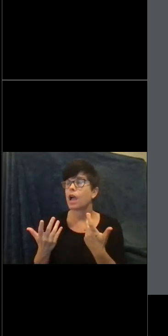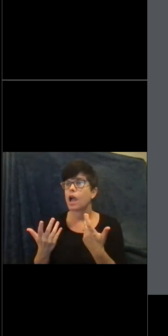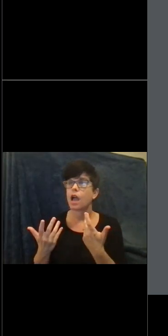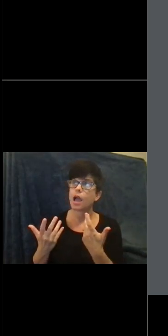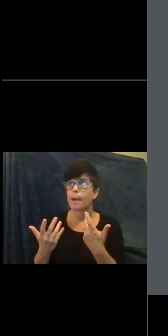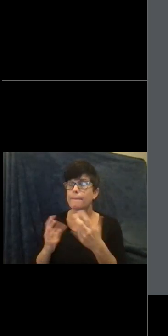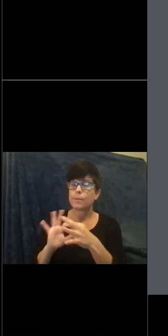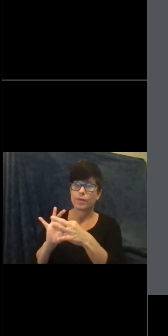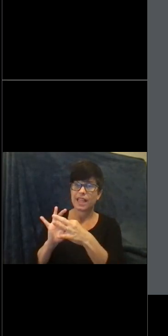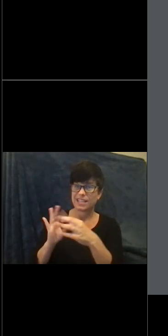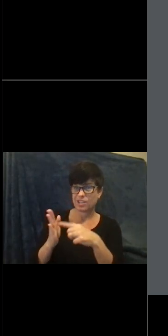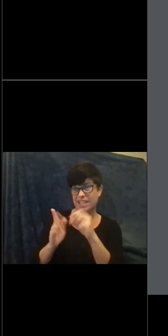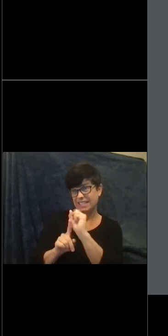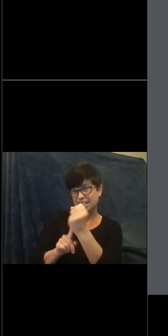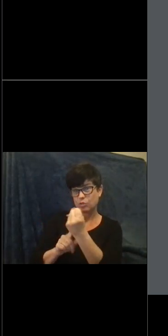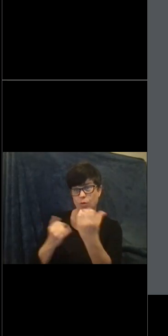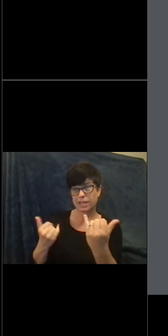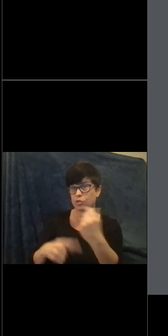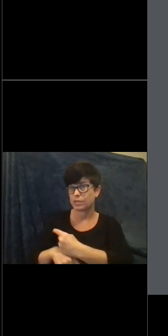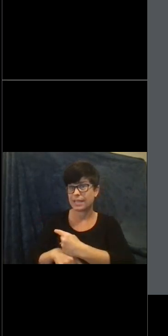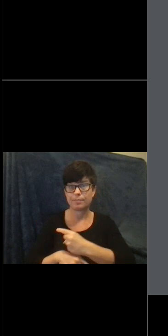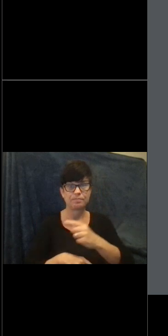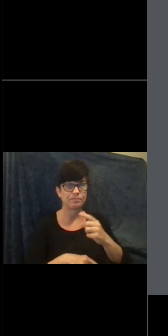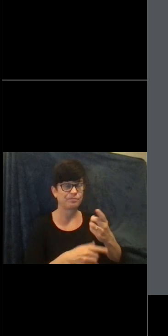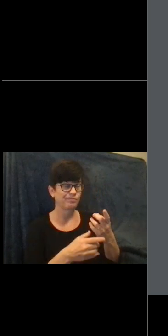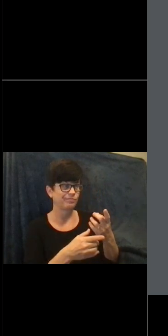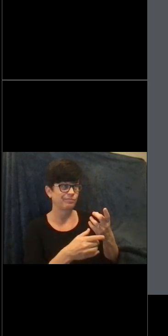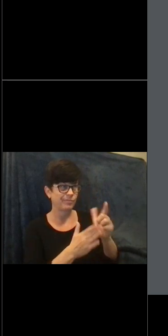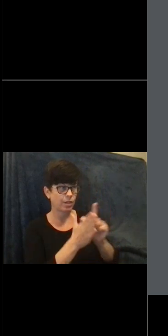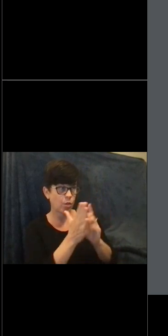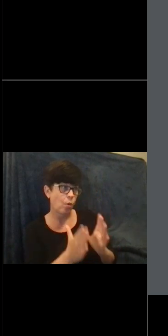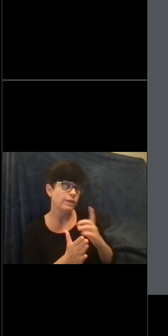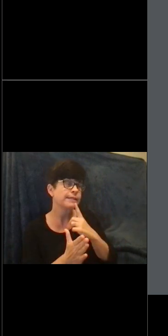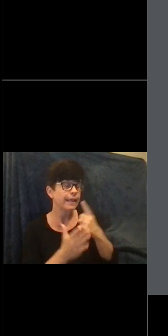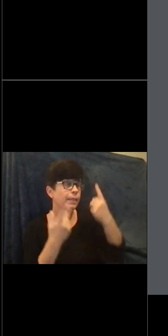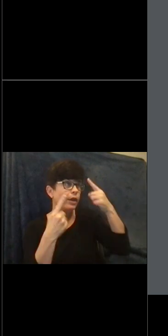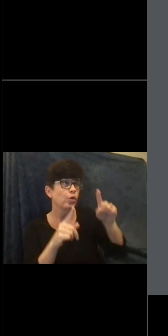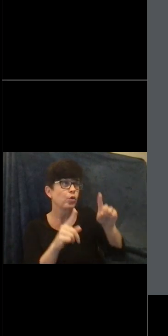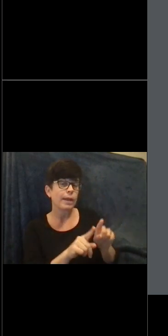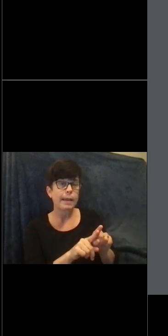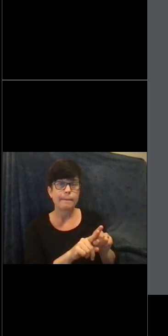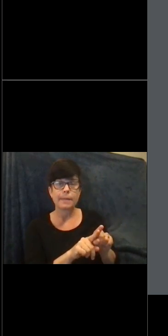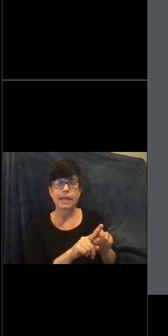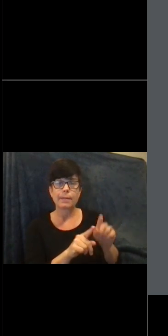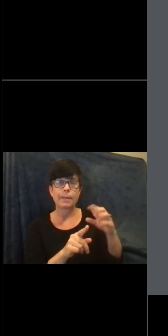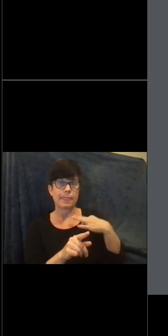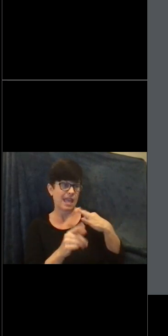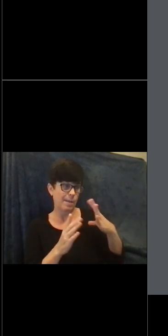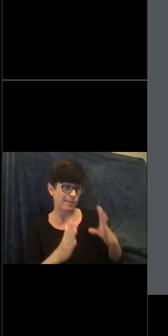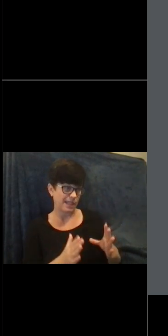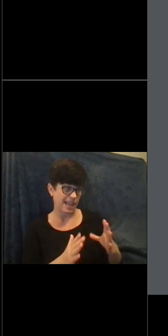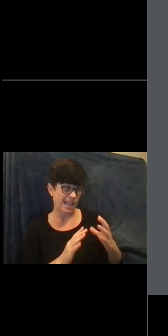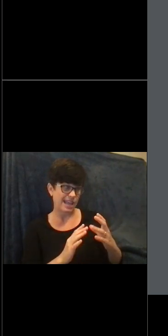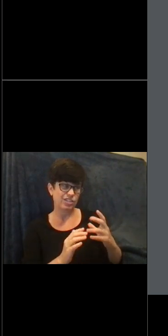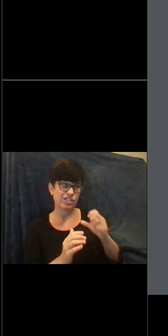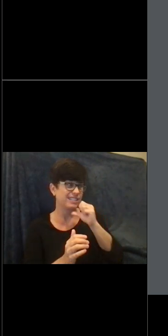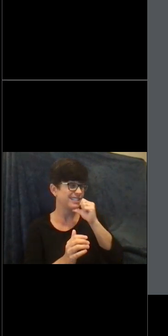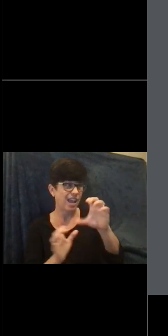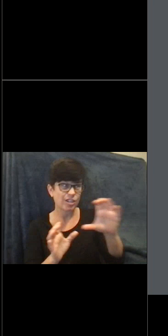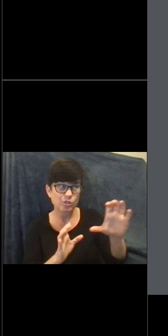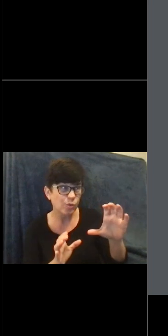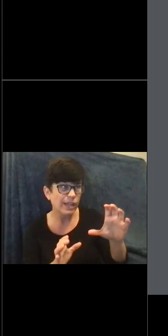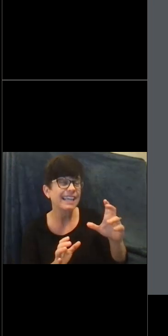situation today? So the provision of the agreement that the applicant is in default of is the failure to construct a public